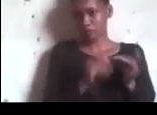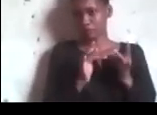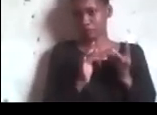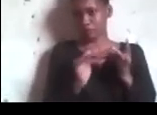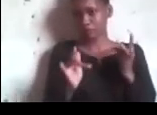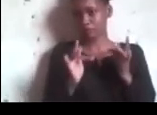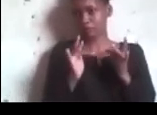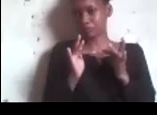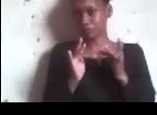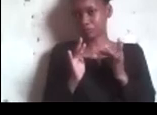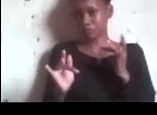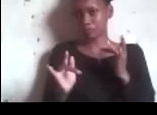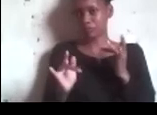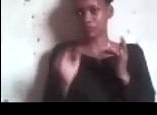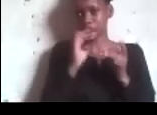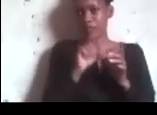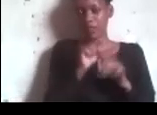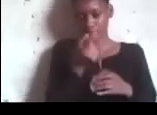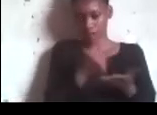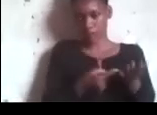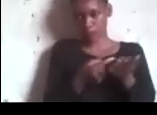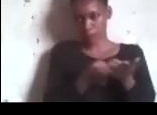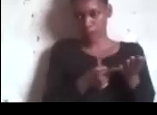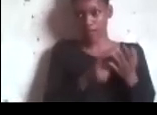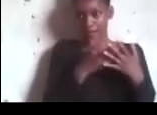before they can approach the court.